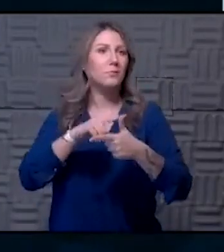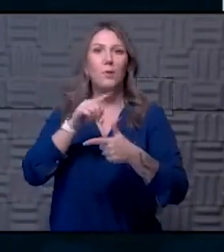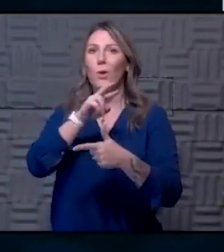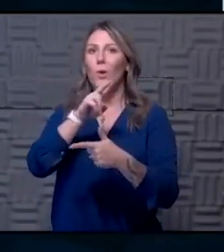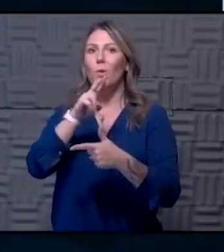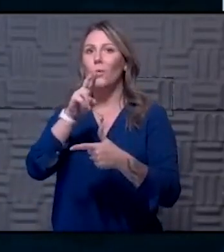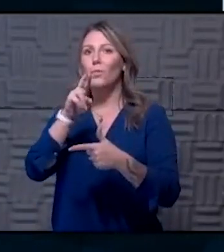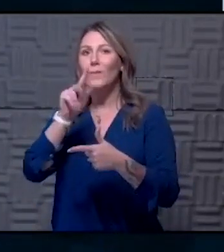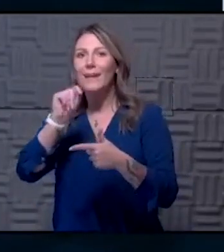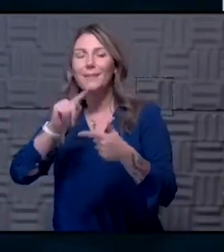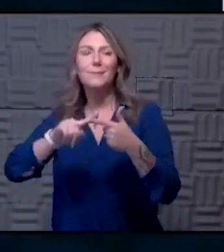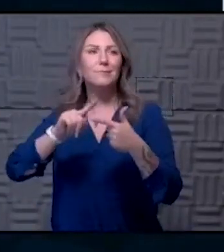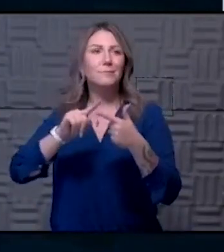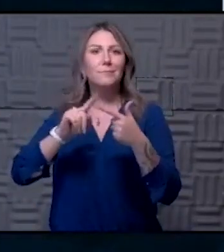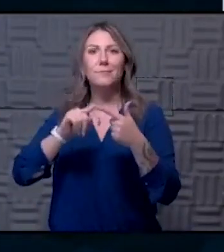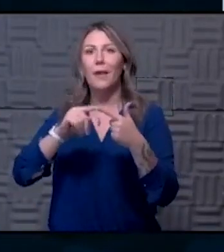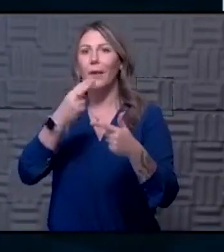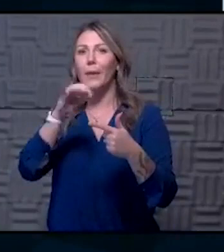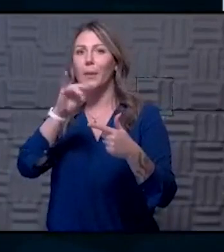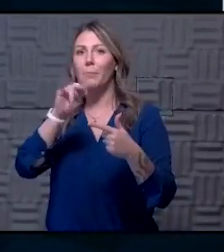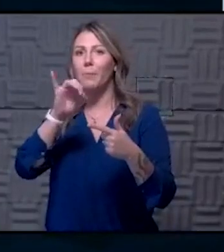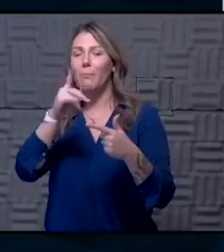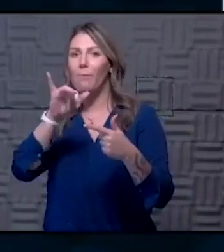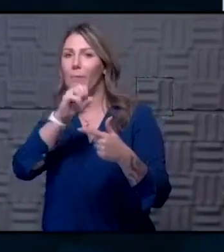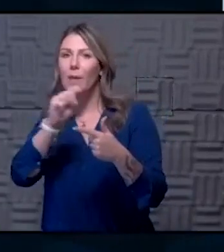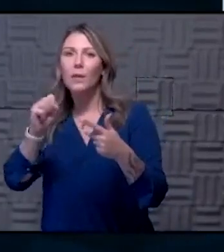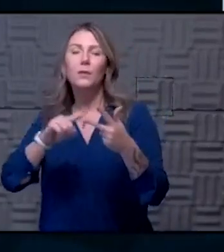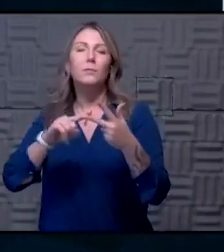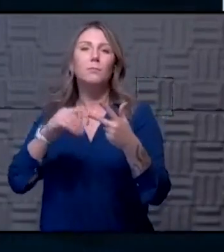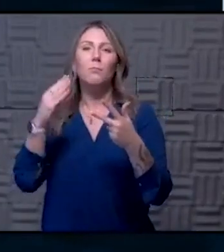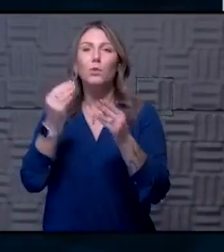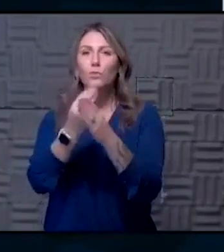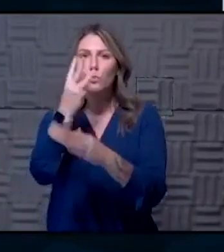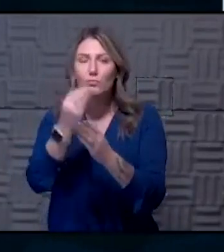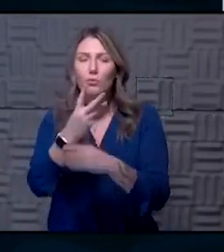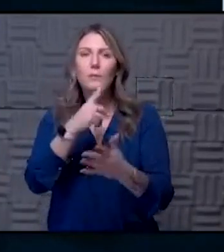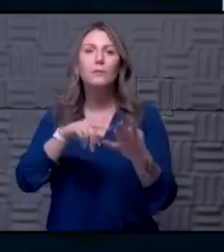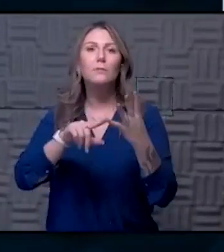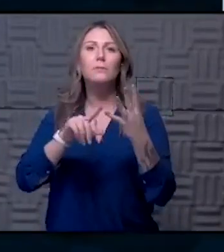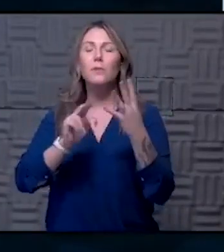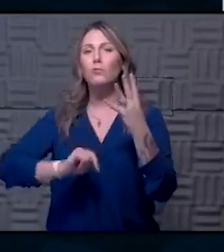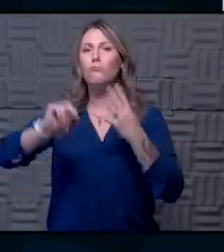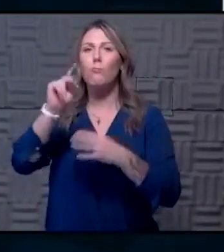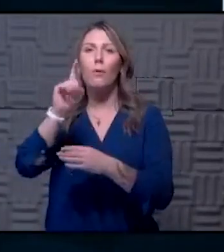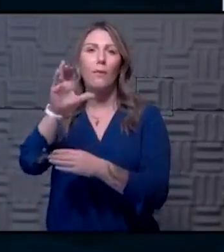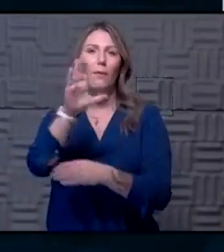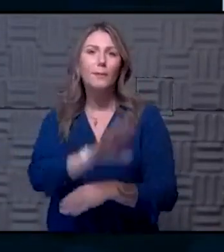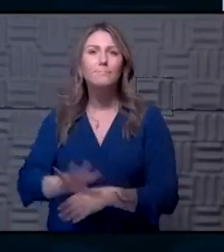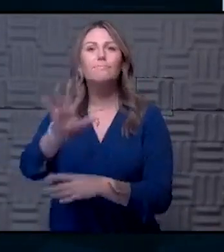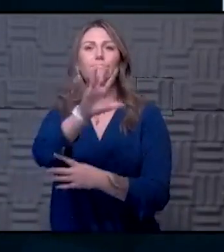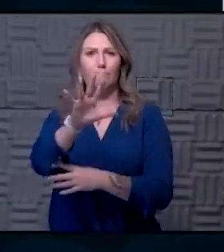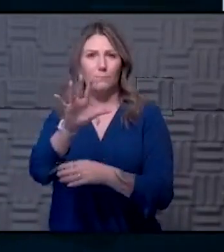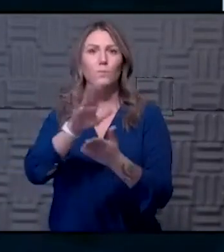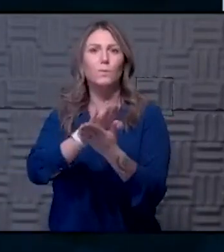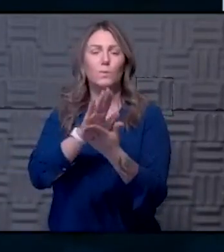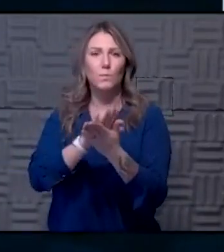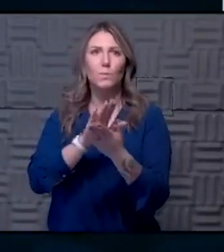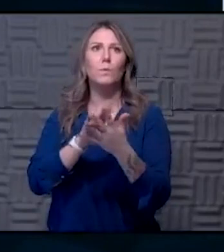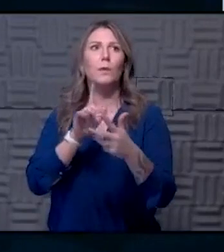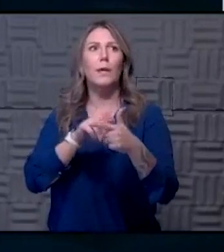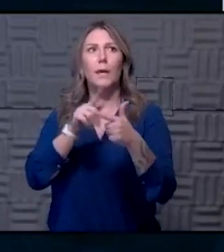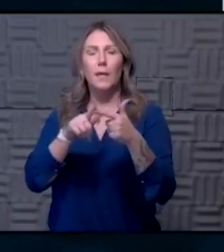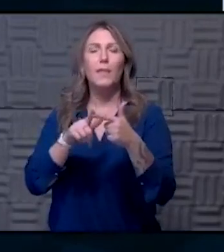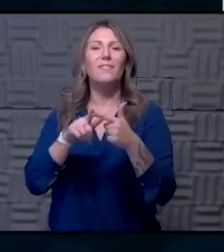Independence, and Blue Springs districts. The North Kansas City and Lee Summit School teachers are up next, followed by Green Valley, Platte County,